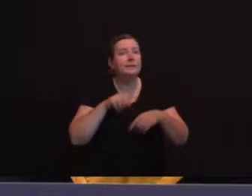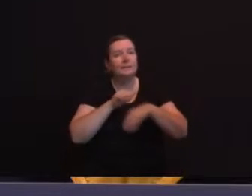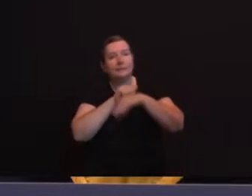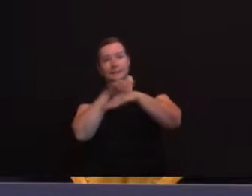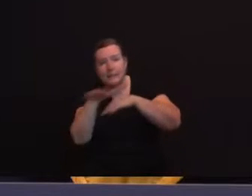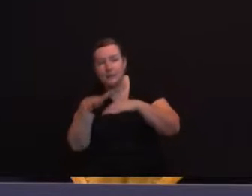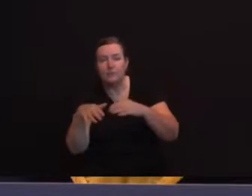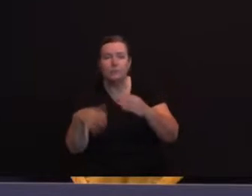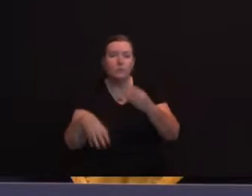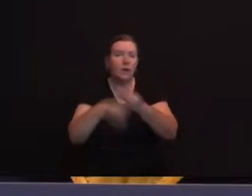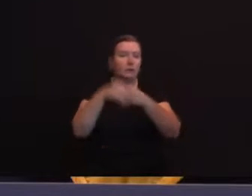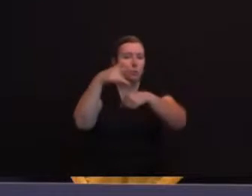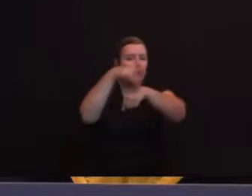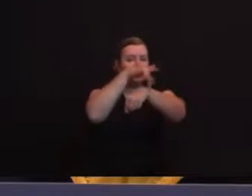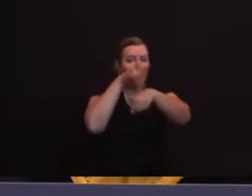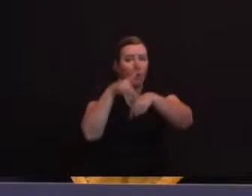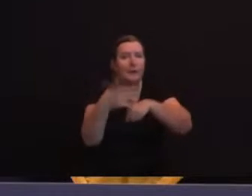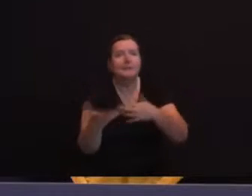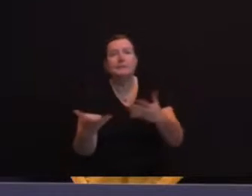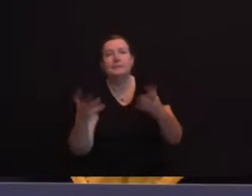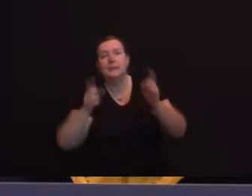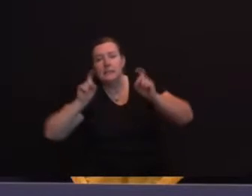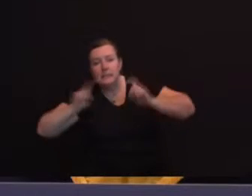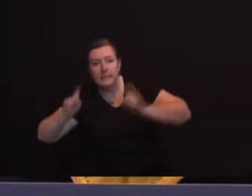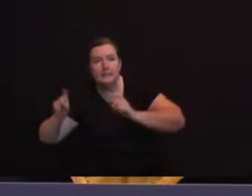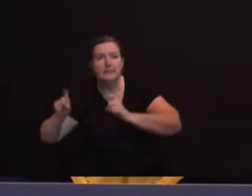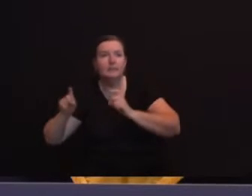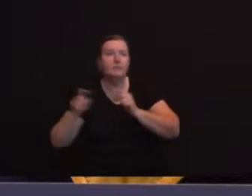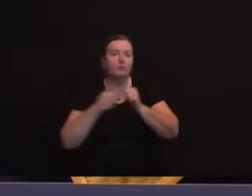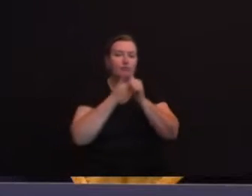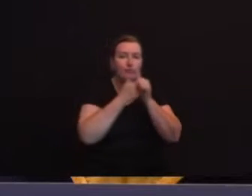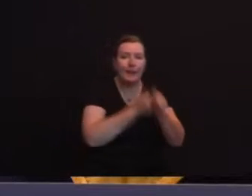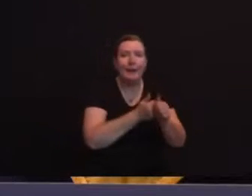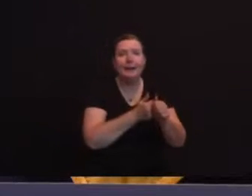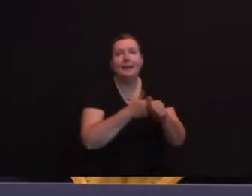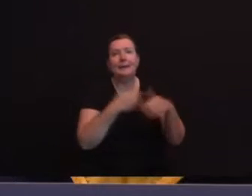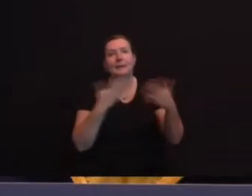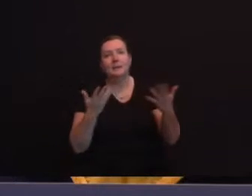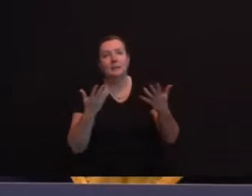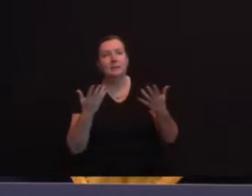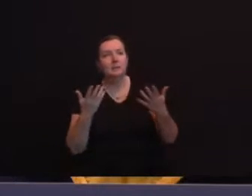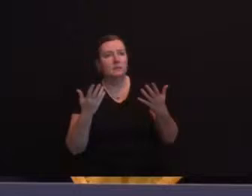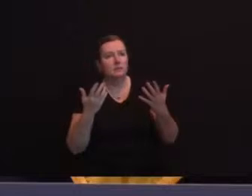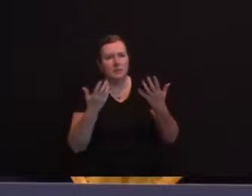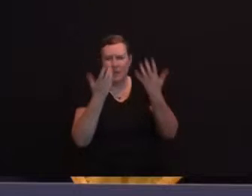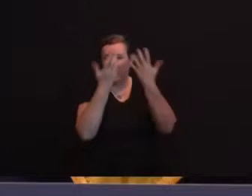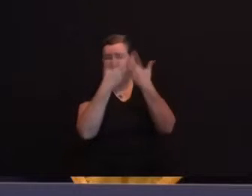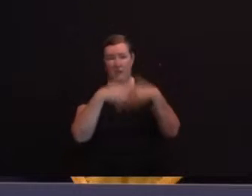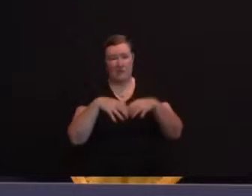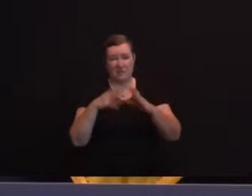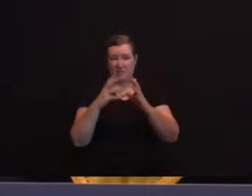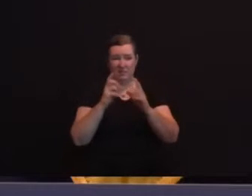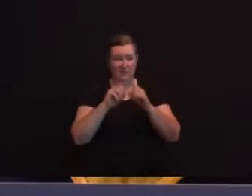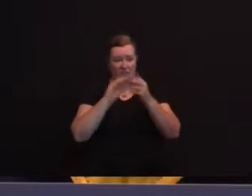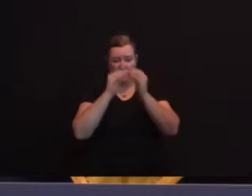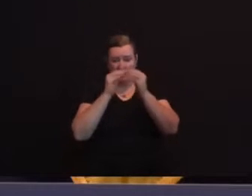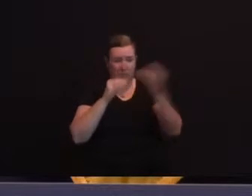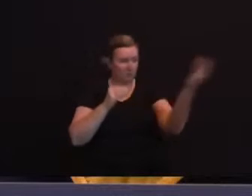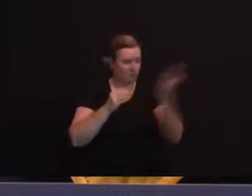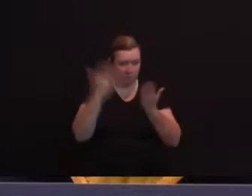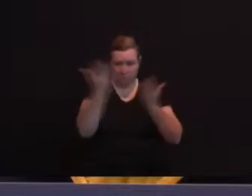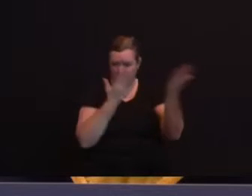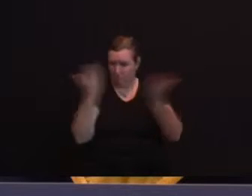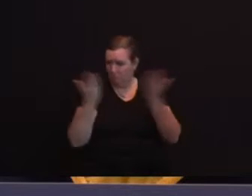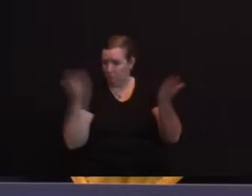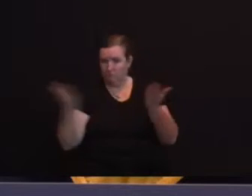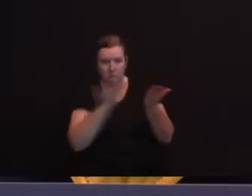testing, tracing. I think it's a combination of numbers that you hear from us a lot. Yes, positive cases, but you've